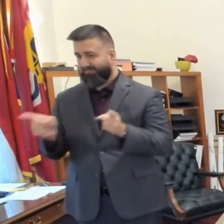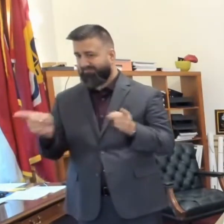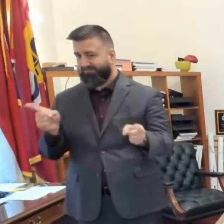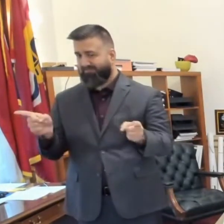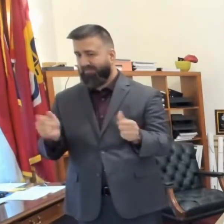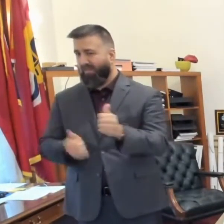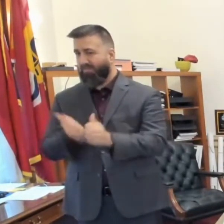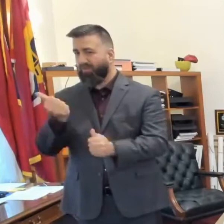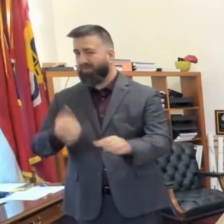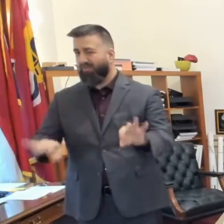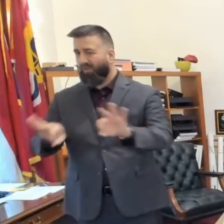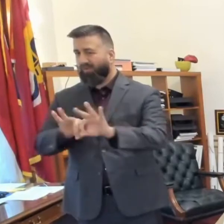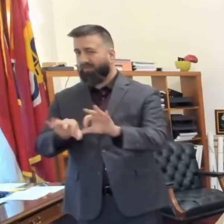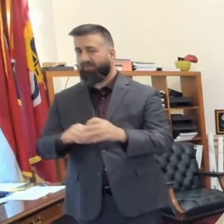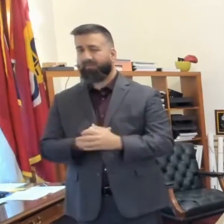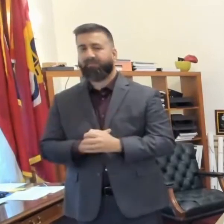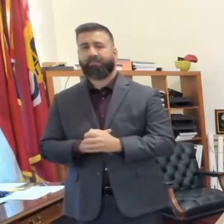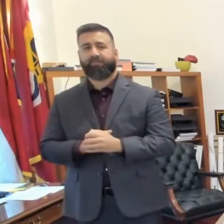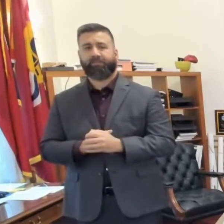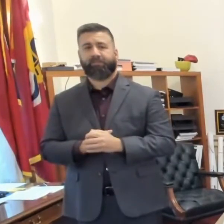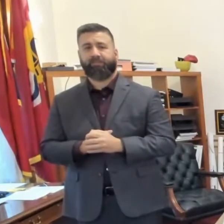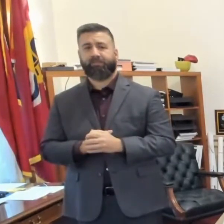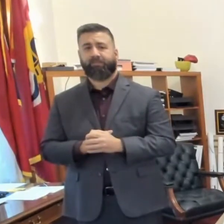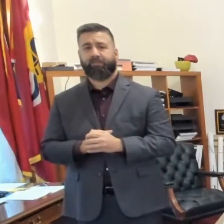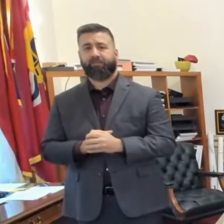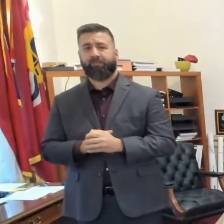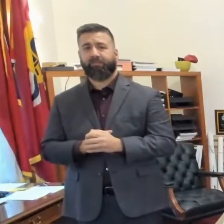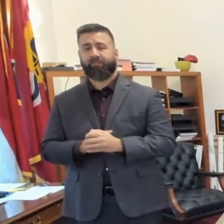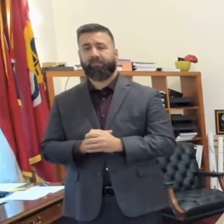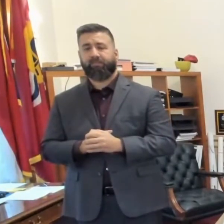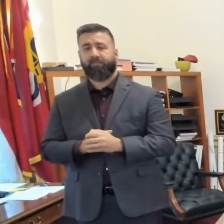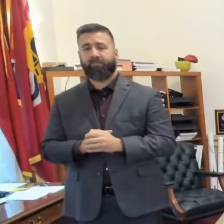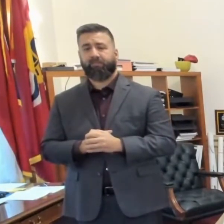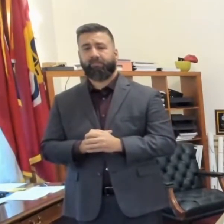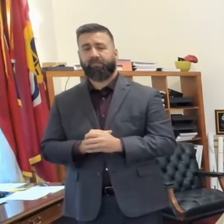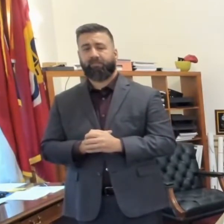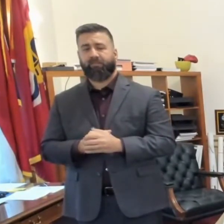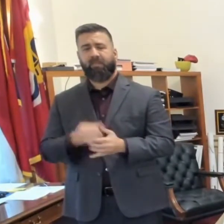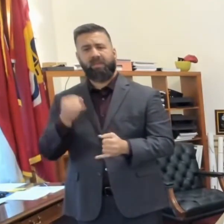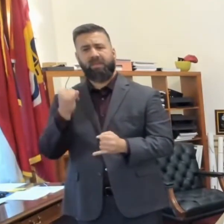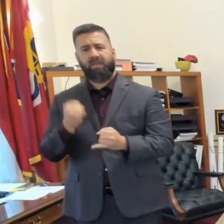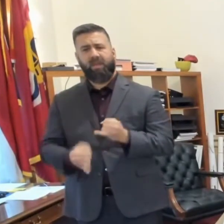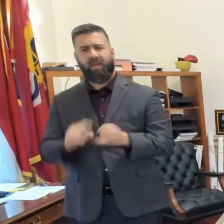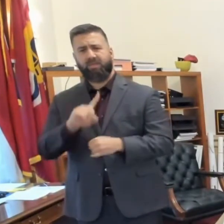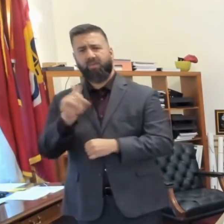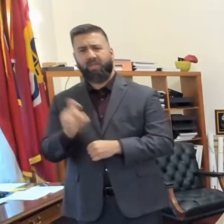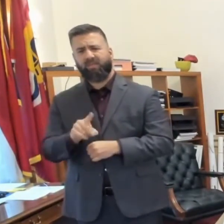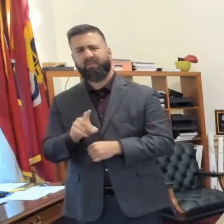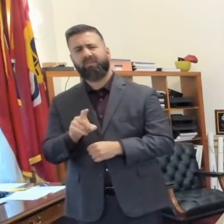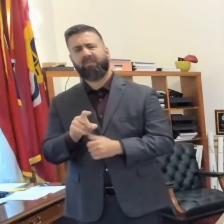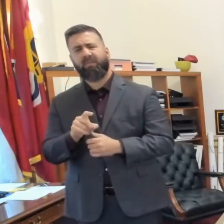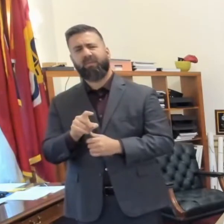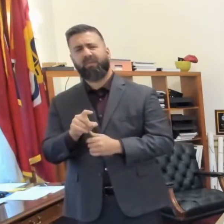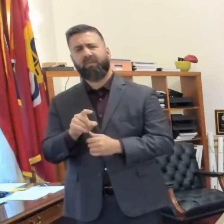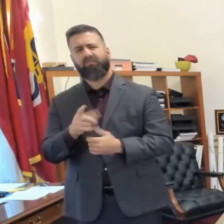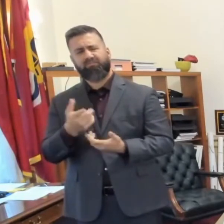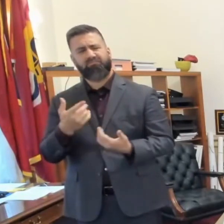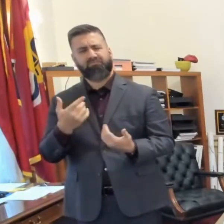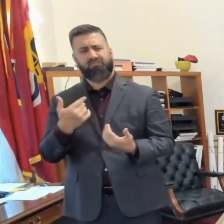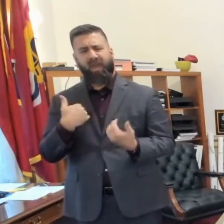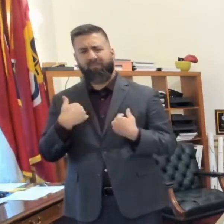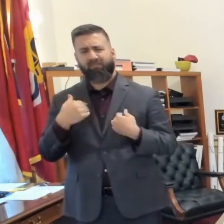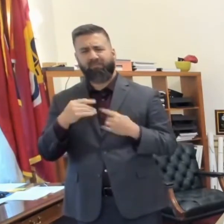I think last question we have is from Lynn. You sort of addressed this when you talked about E&A, Mayor, but the homeless camps around the city, are there